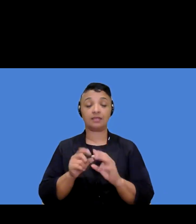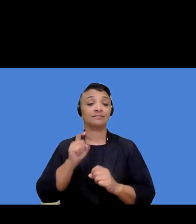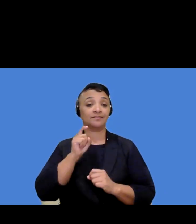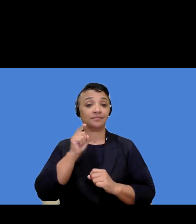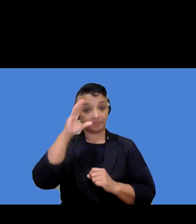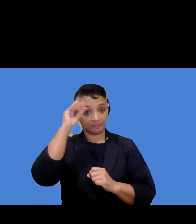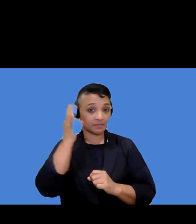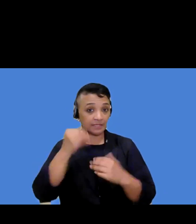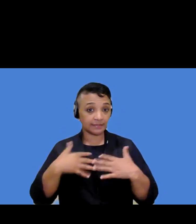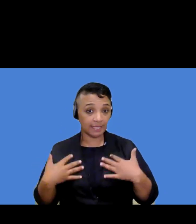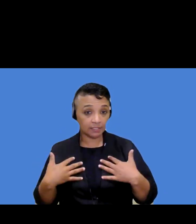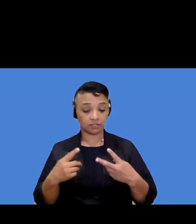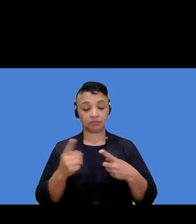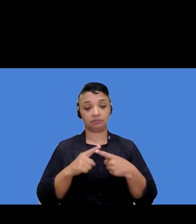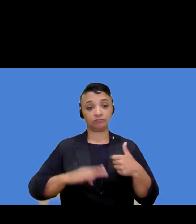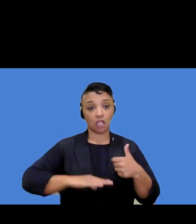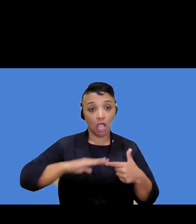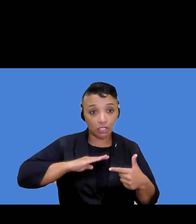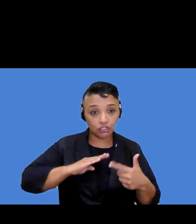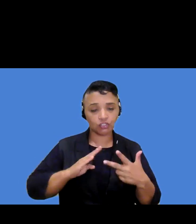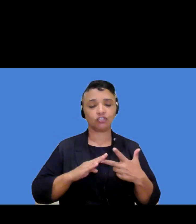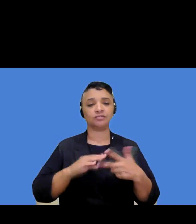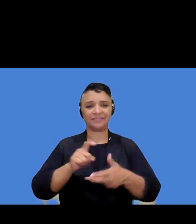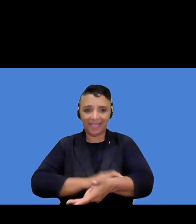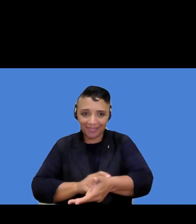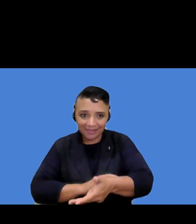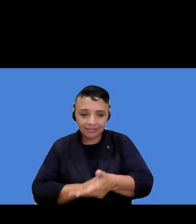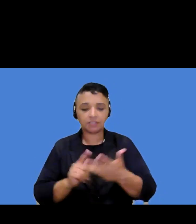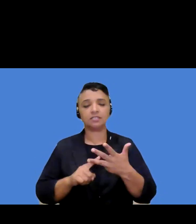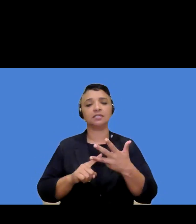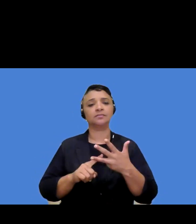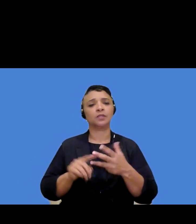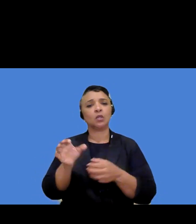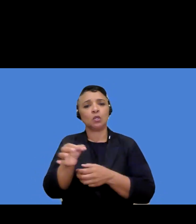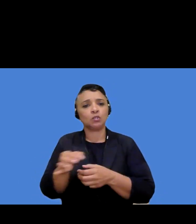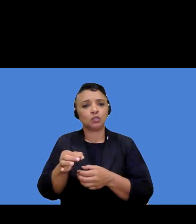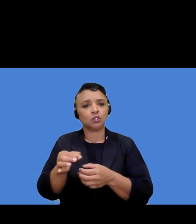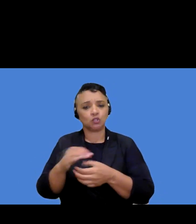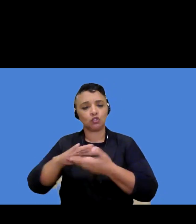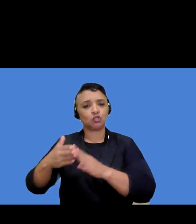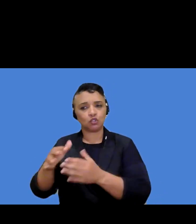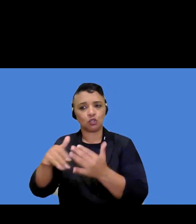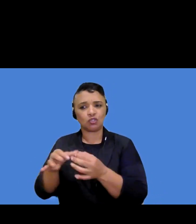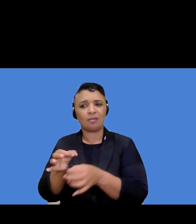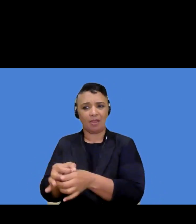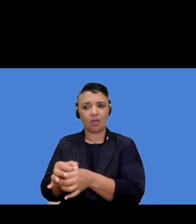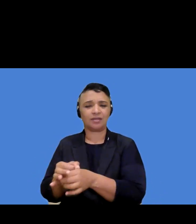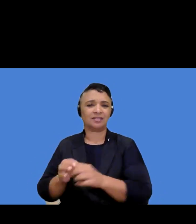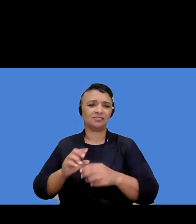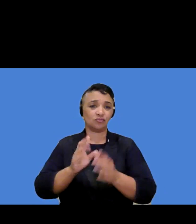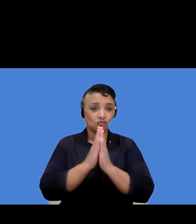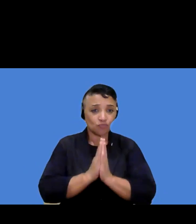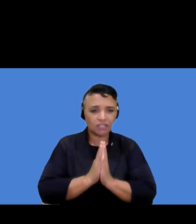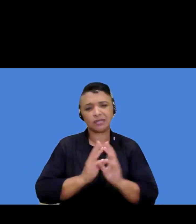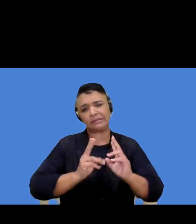ethnicity, religion, reason, social and minority, other categories groups. These groups are